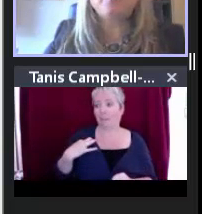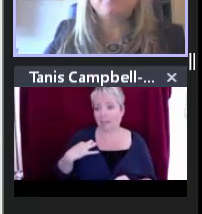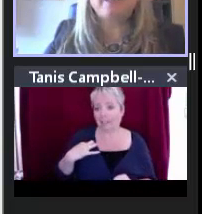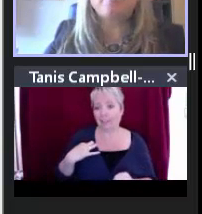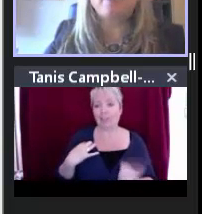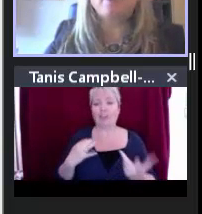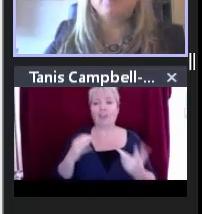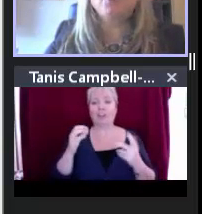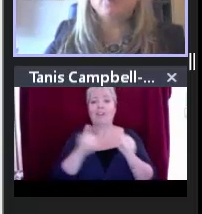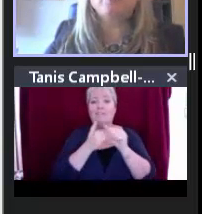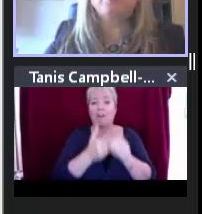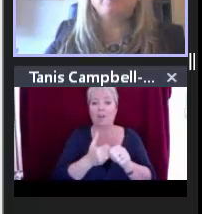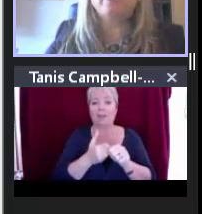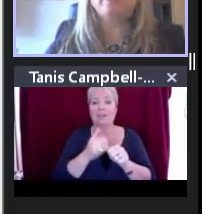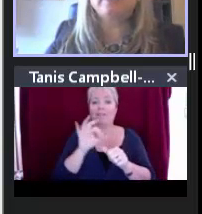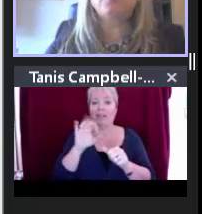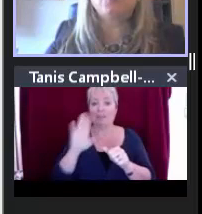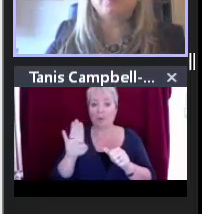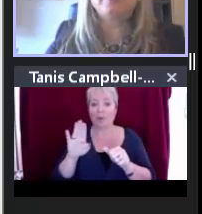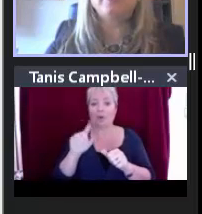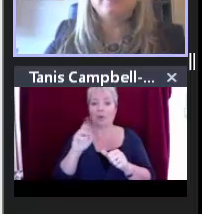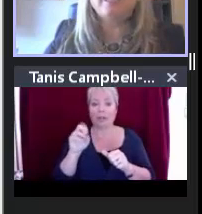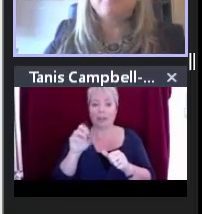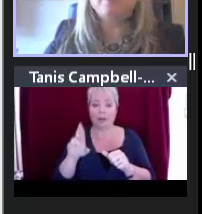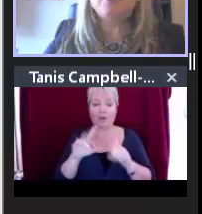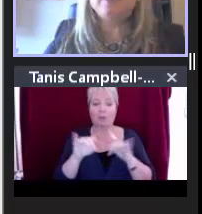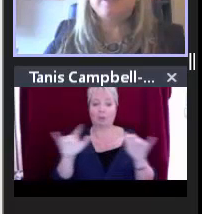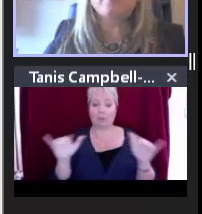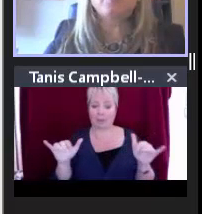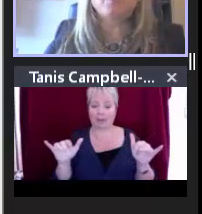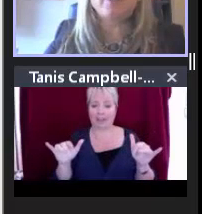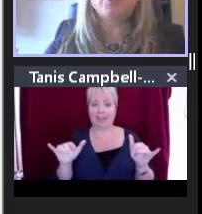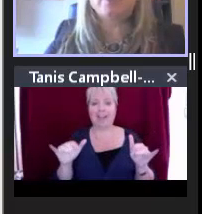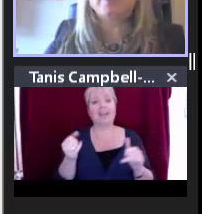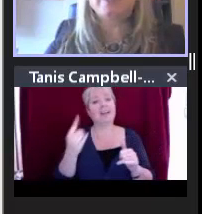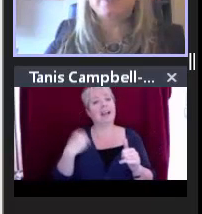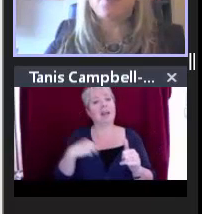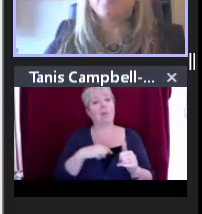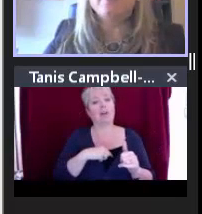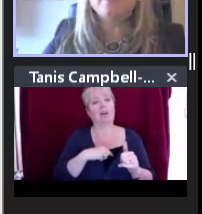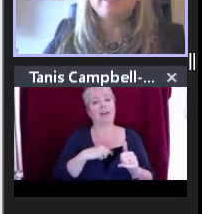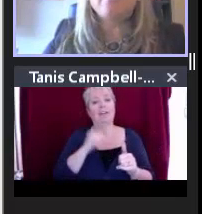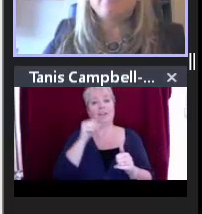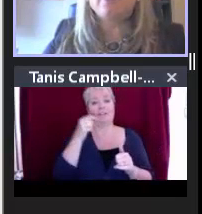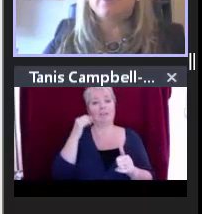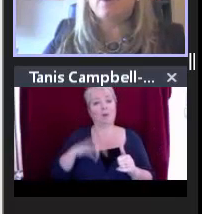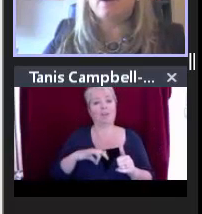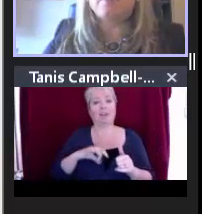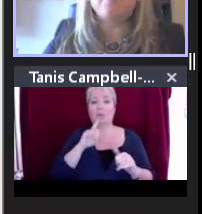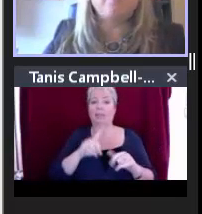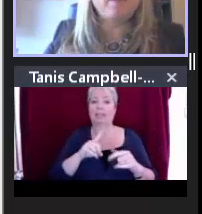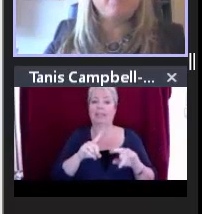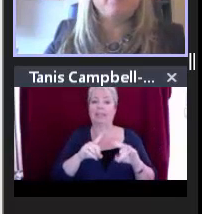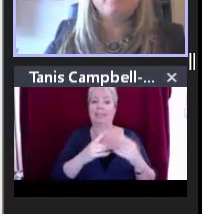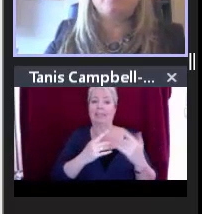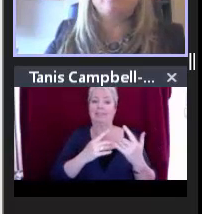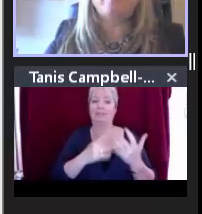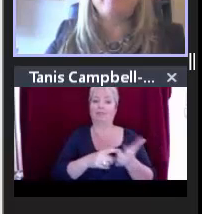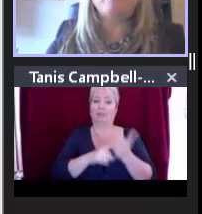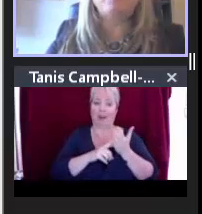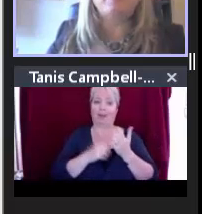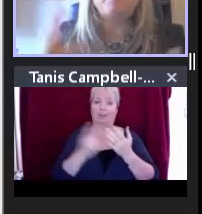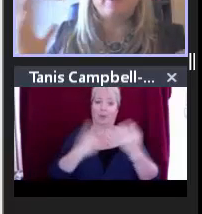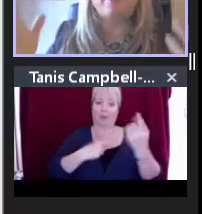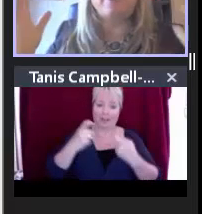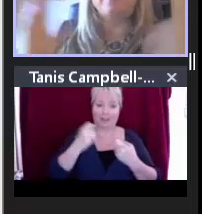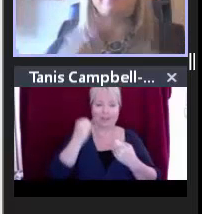And please don't forget, we are a charitable organization, and we do rely on donations. So if there are people in your